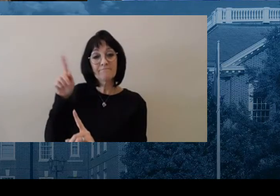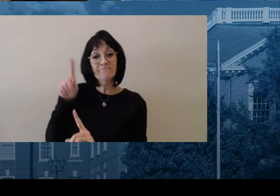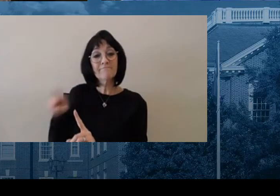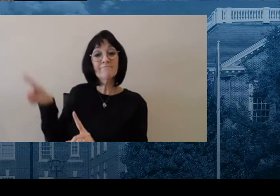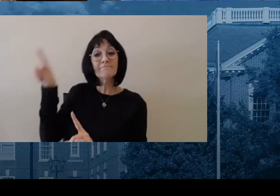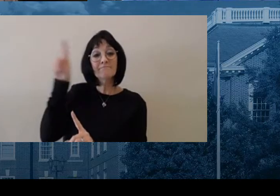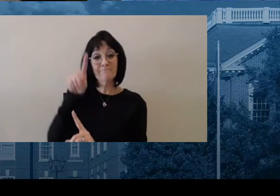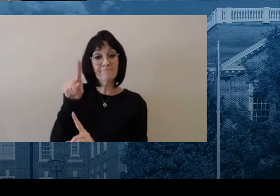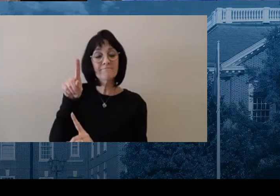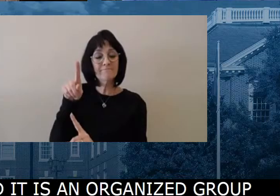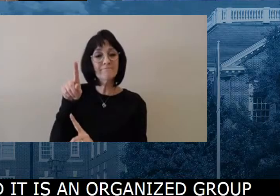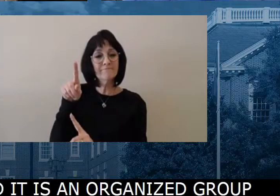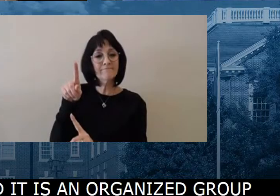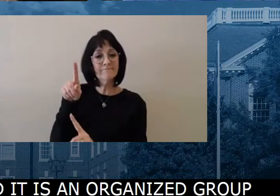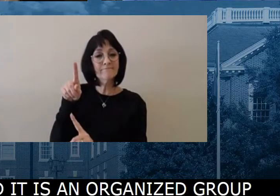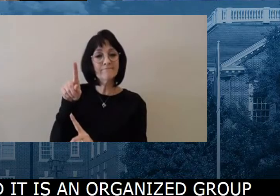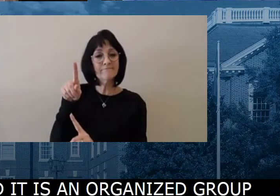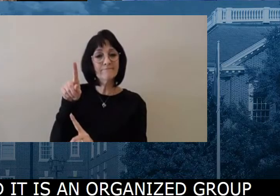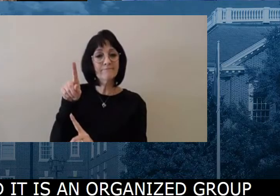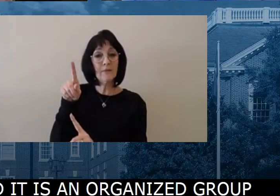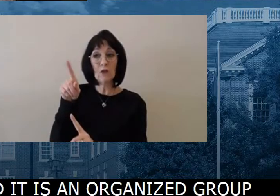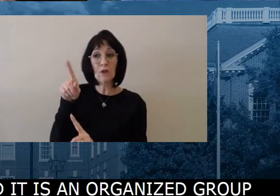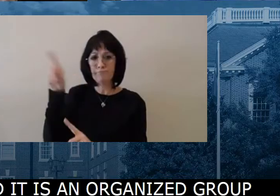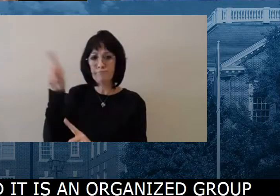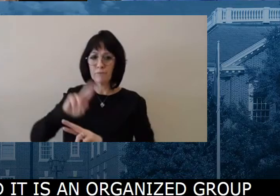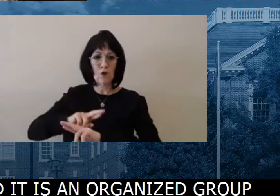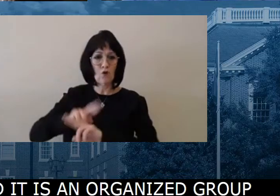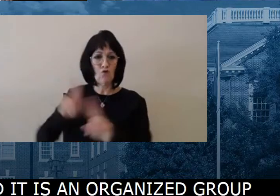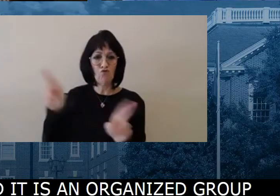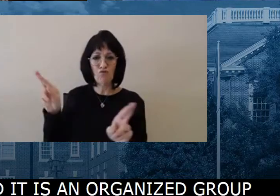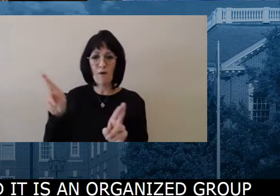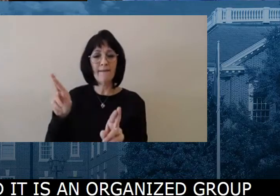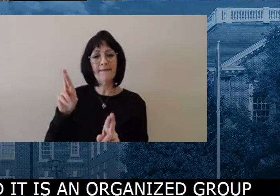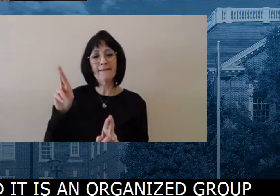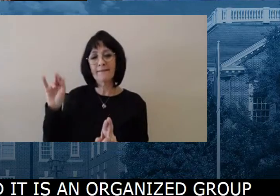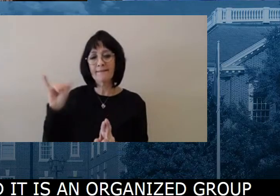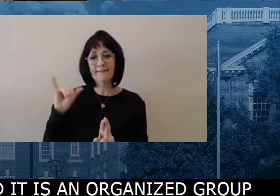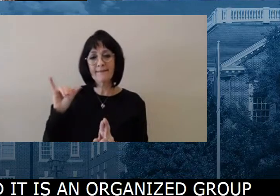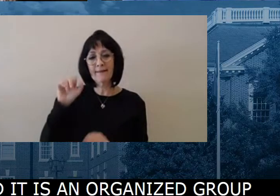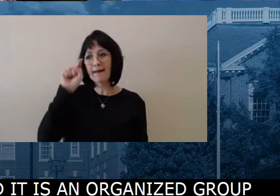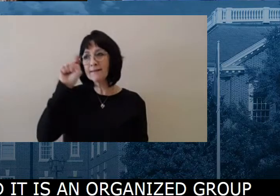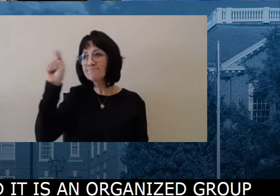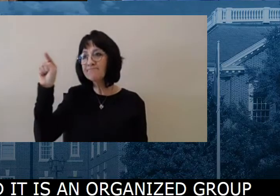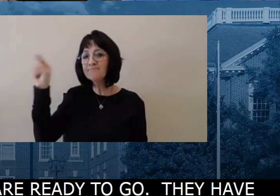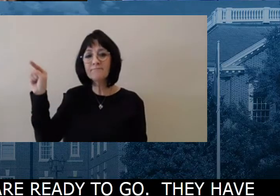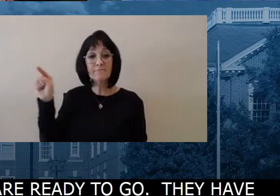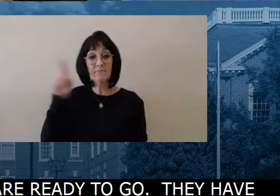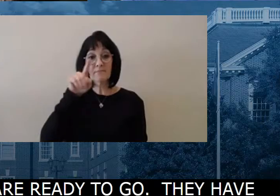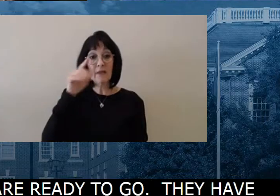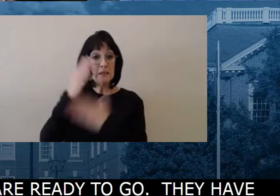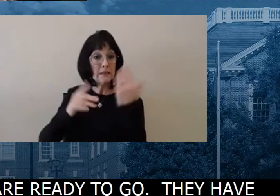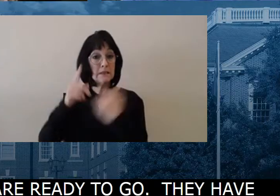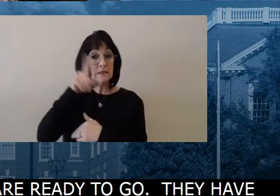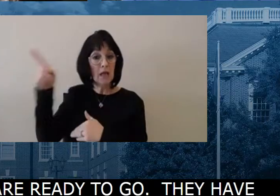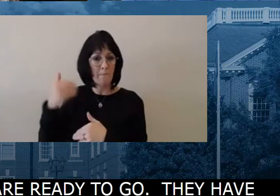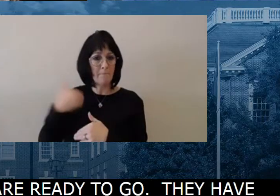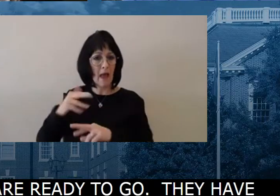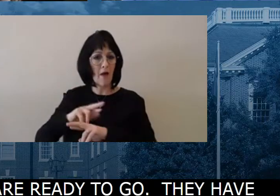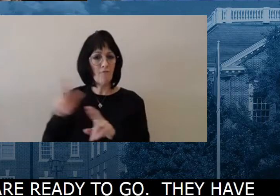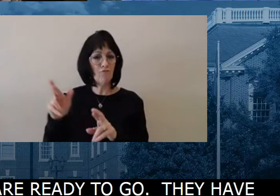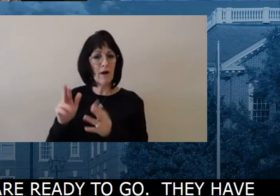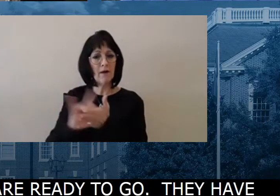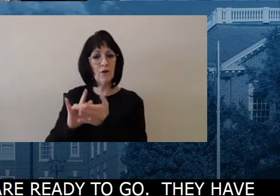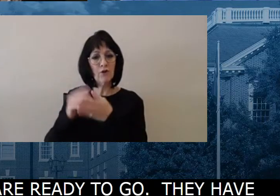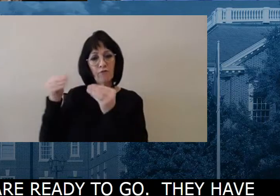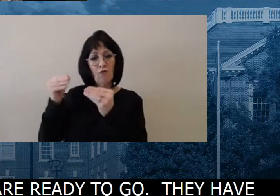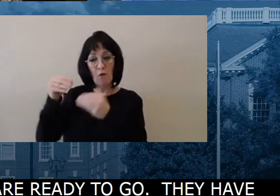have, they're ready to go. They've been ready to go for a while. They have, many of them have pharmacies on site or pharmacies as a part of